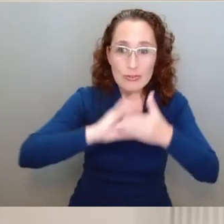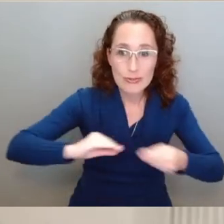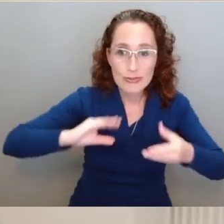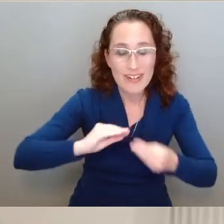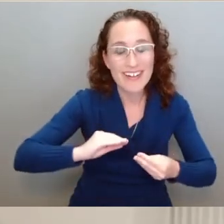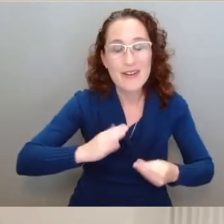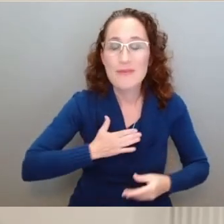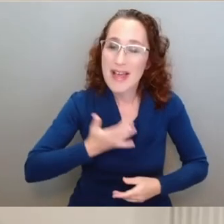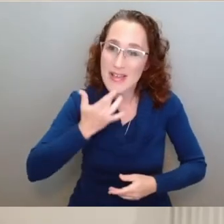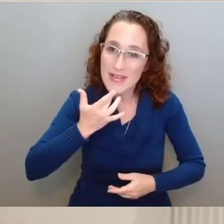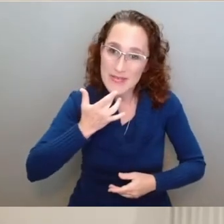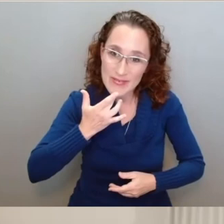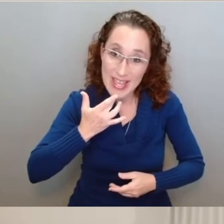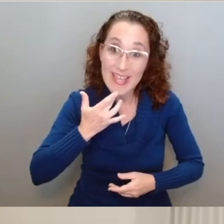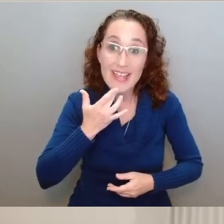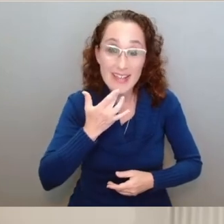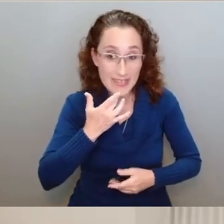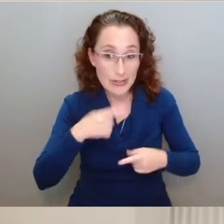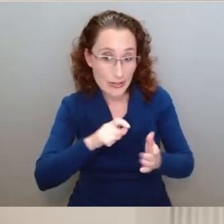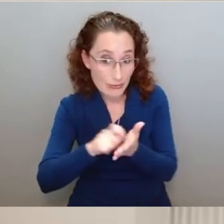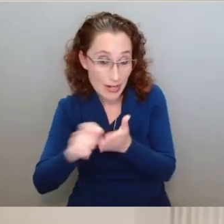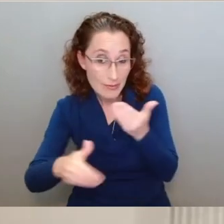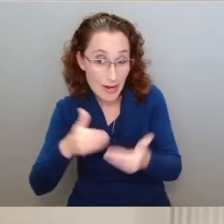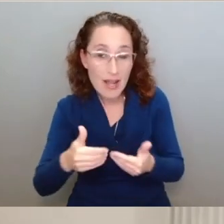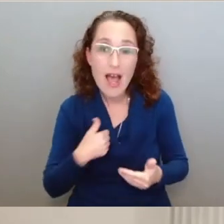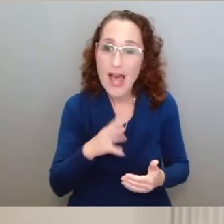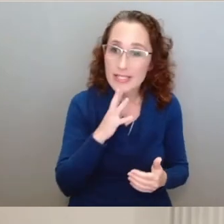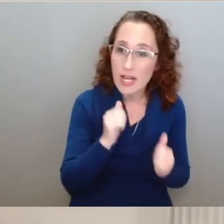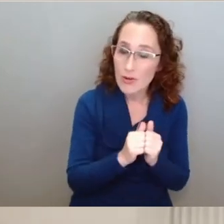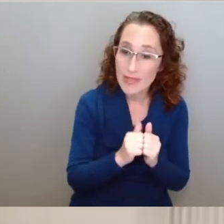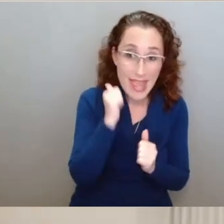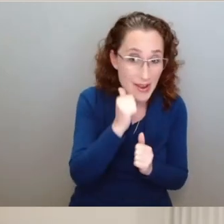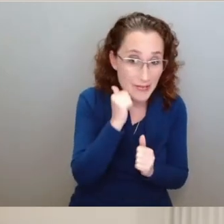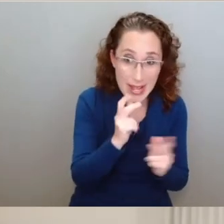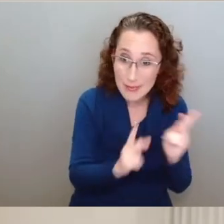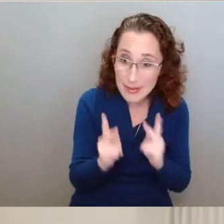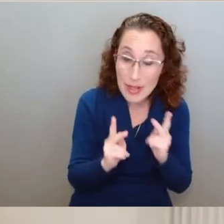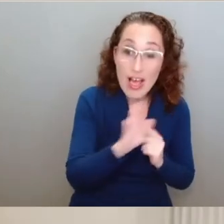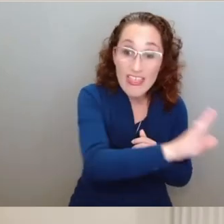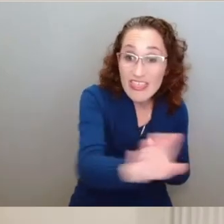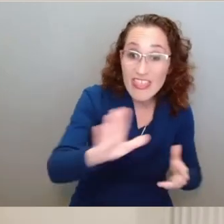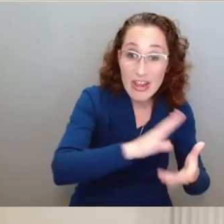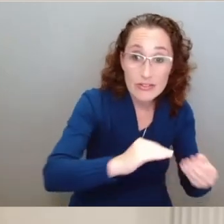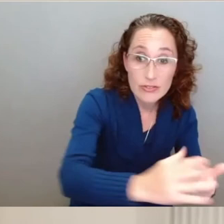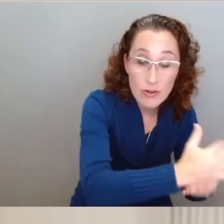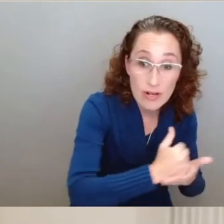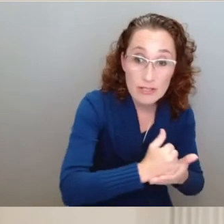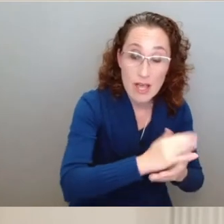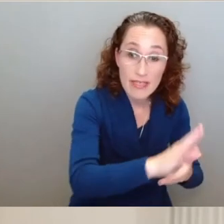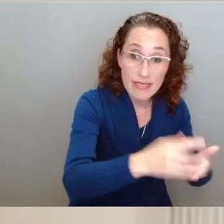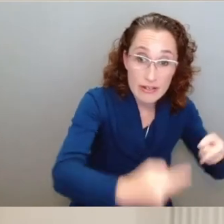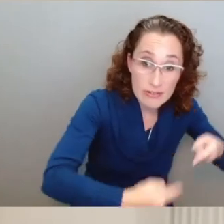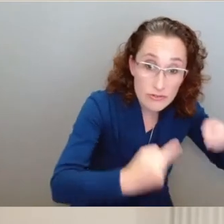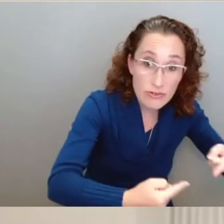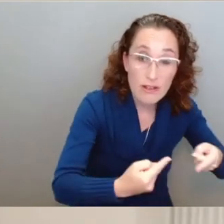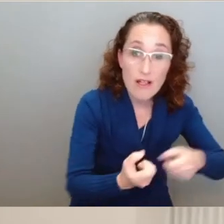favorite part of writing it. I got to go around the country and talk to ordinary people and use their stories of struggle and